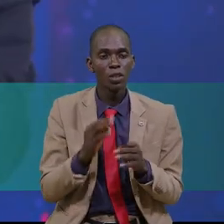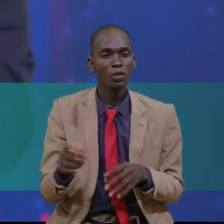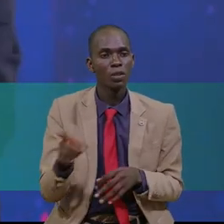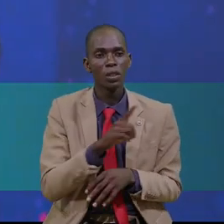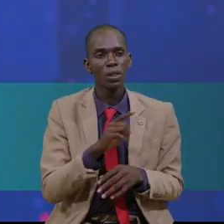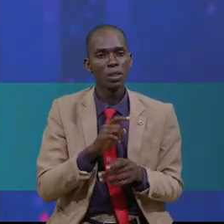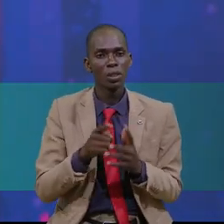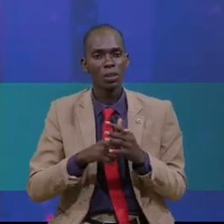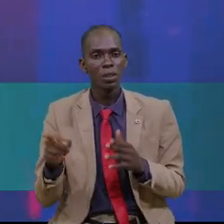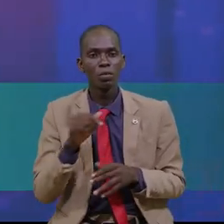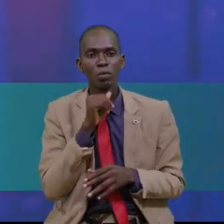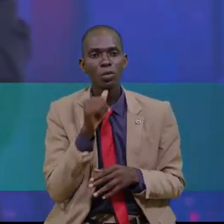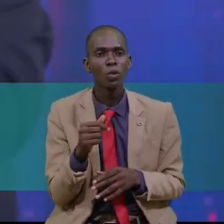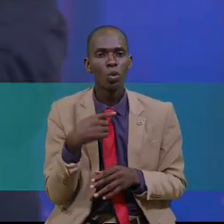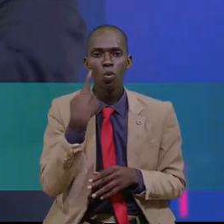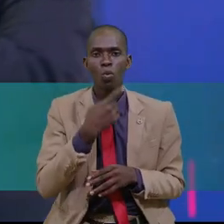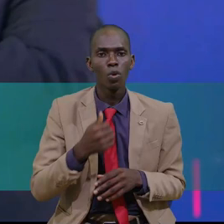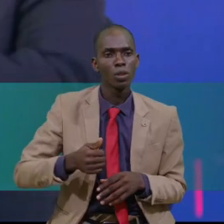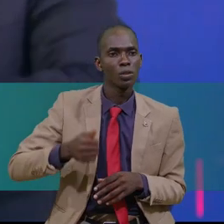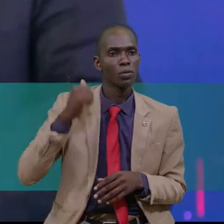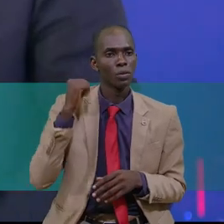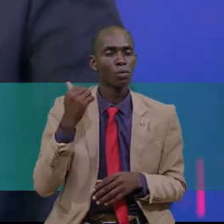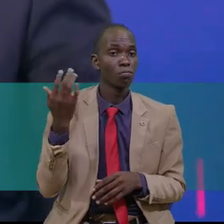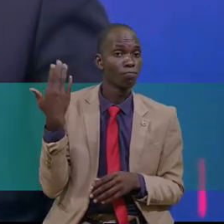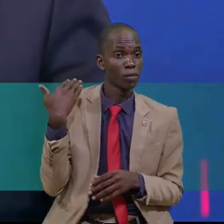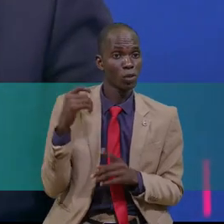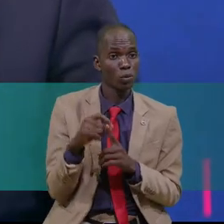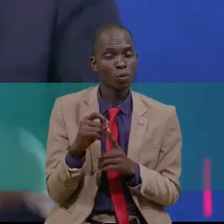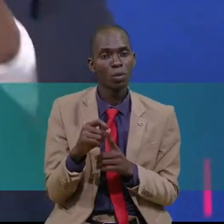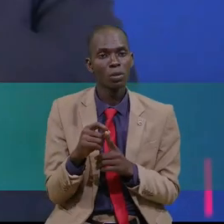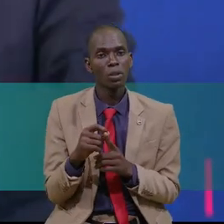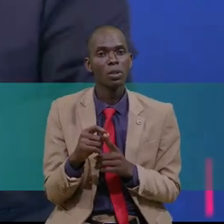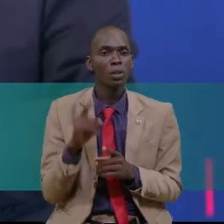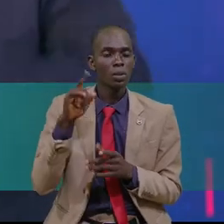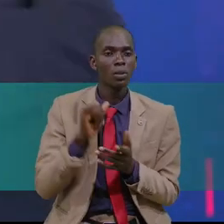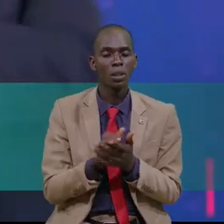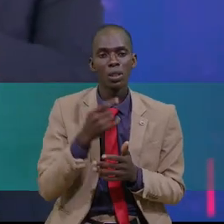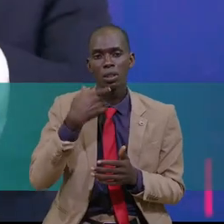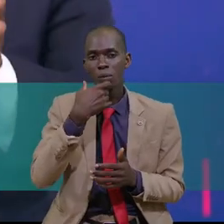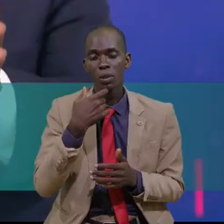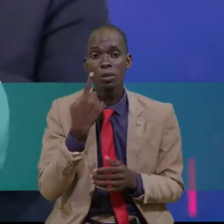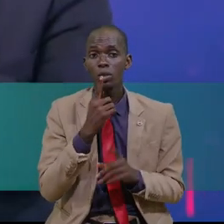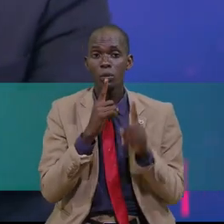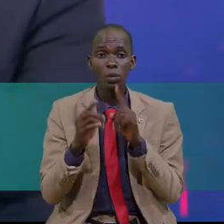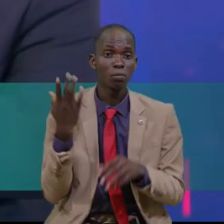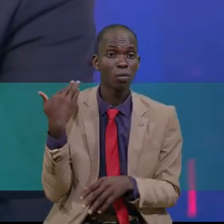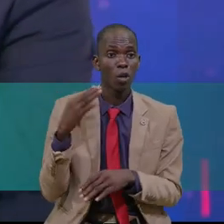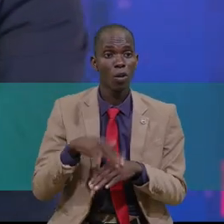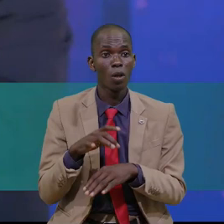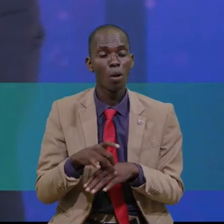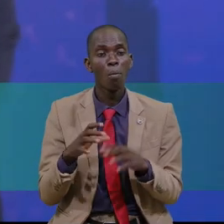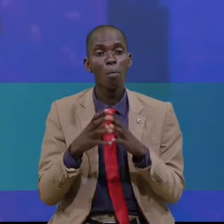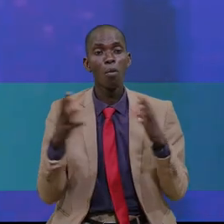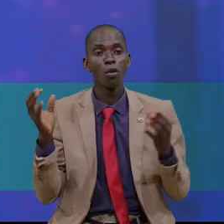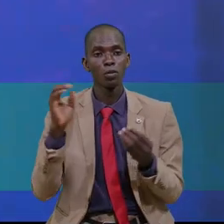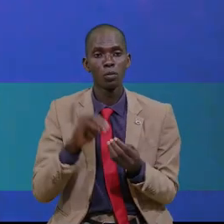past tense, who refuse, past tense, him that speak, past tense, on earth, much